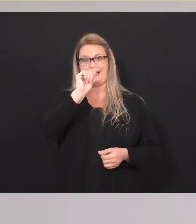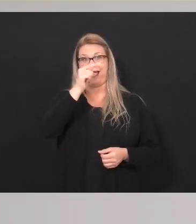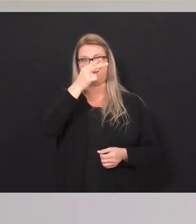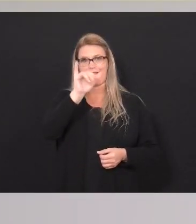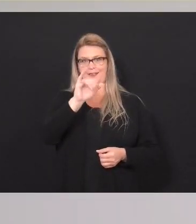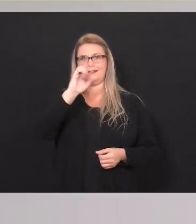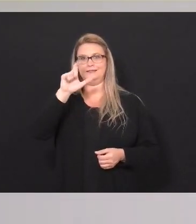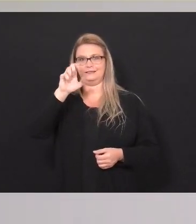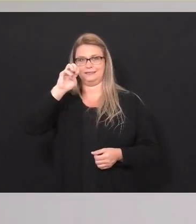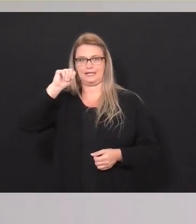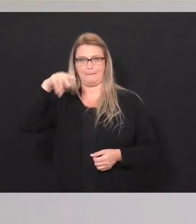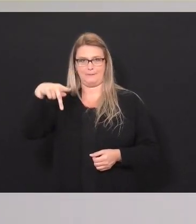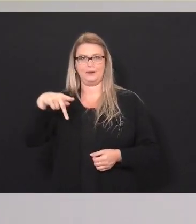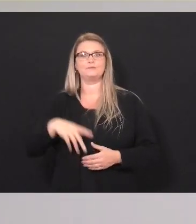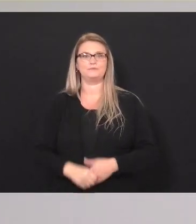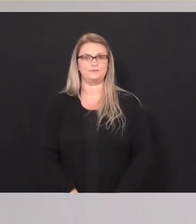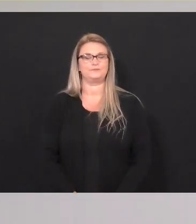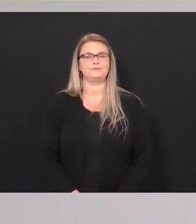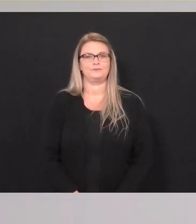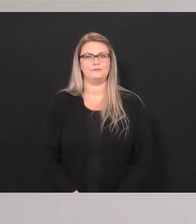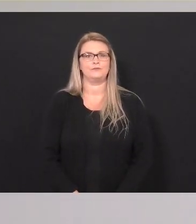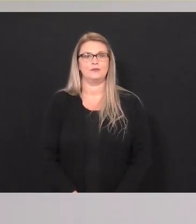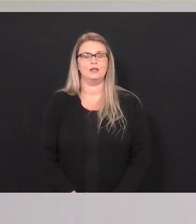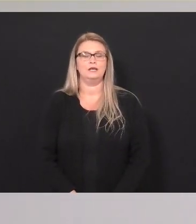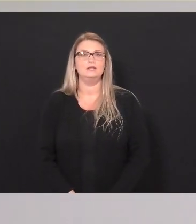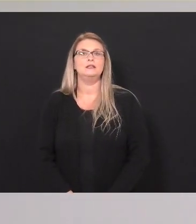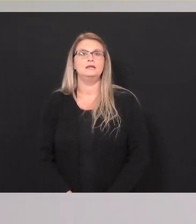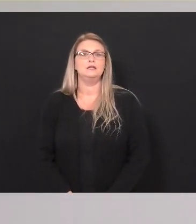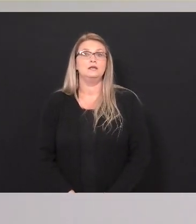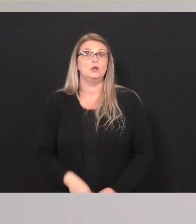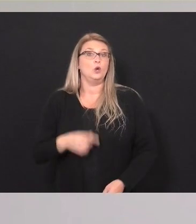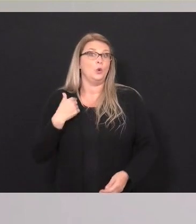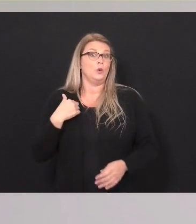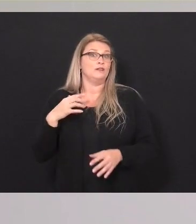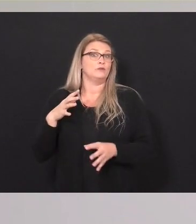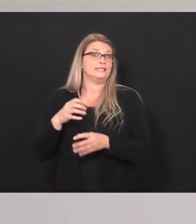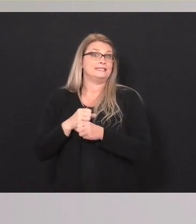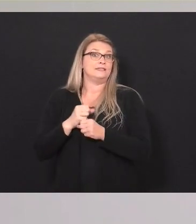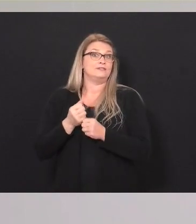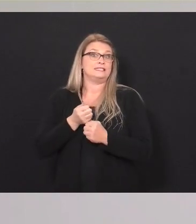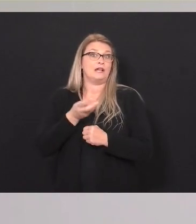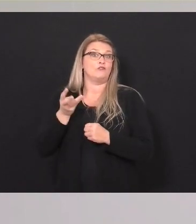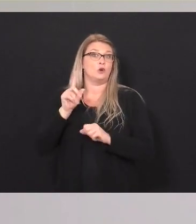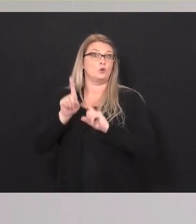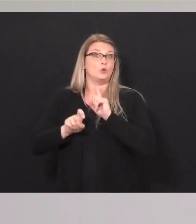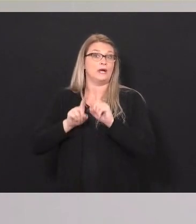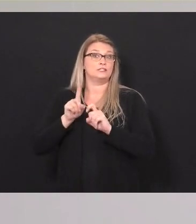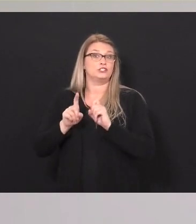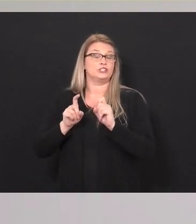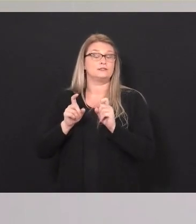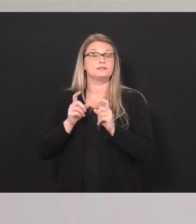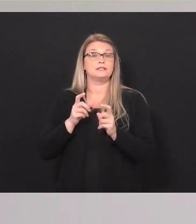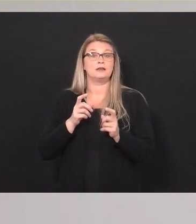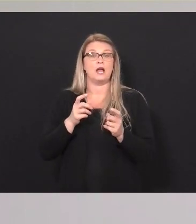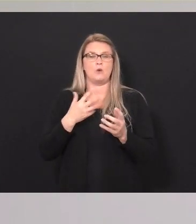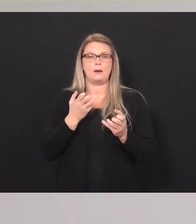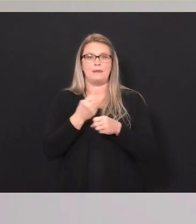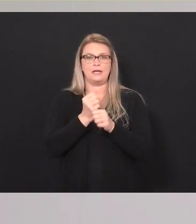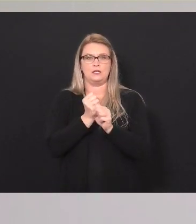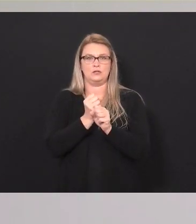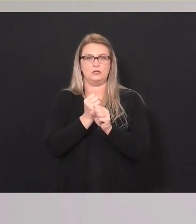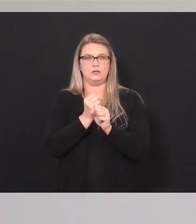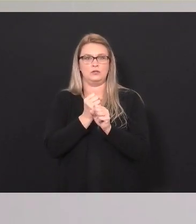Thank you. Good morning. Had several questions from our providers out there. I want to make a quick announcement that